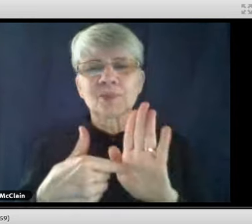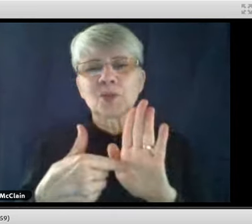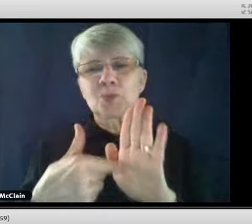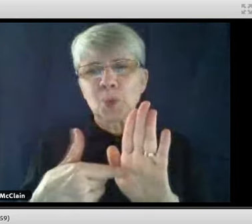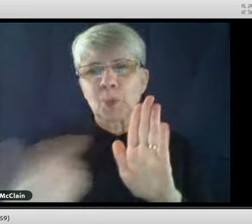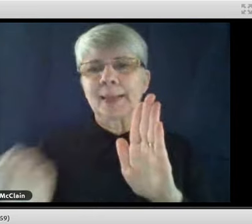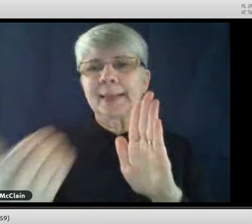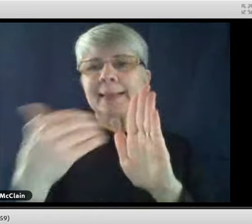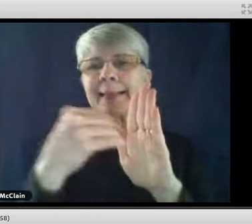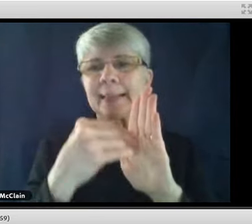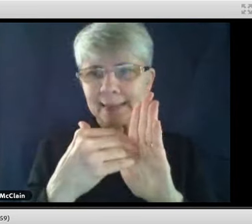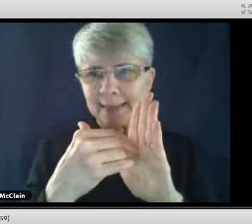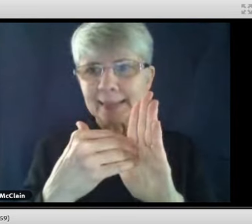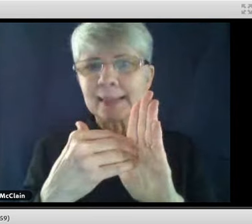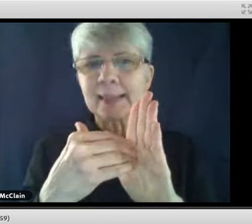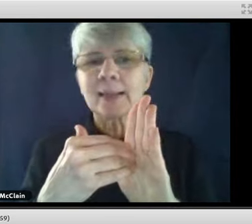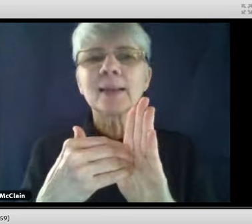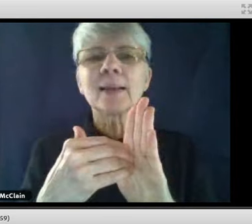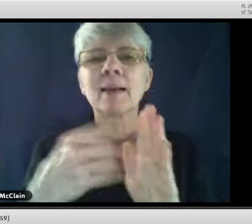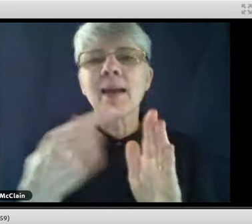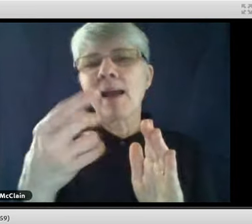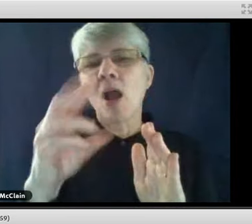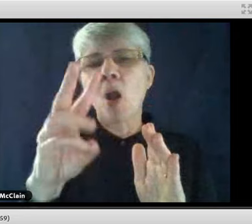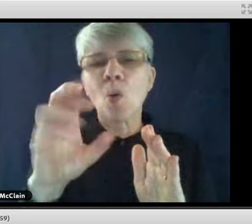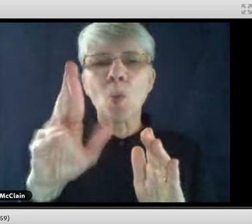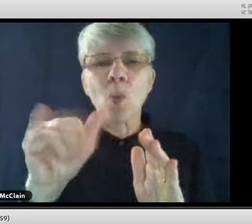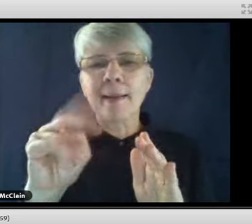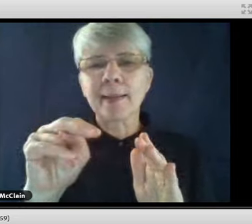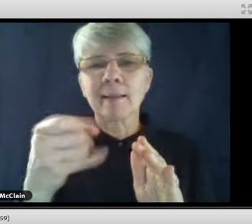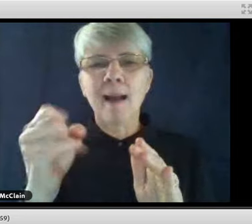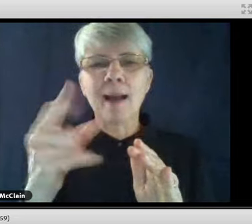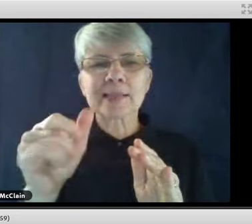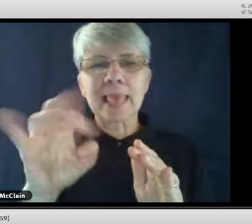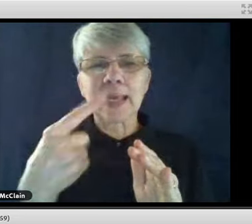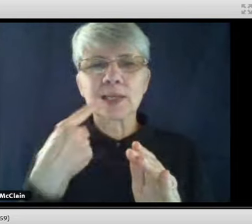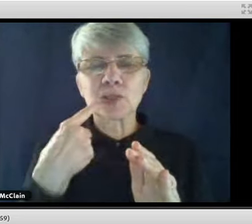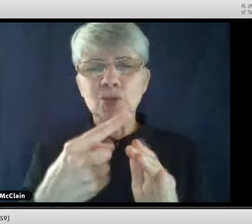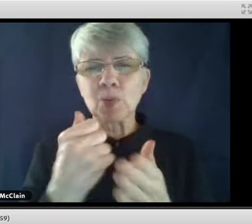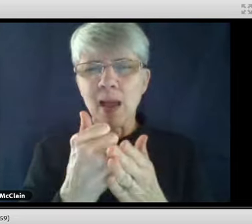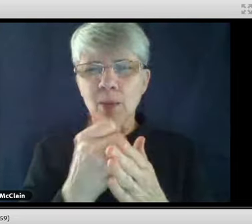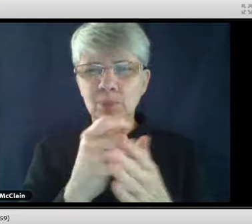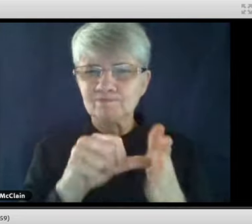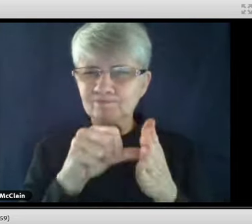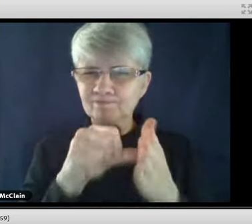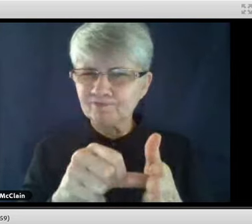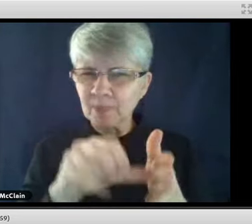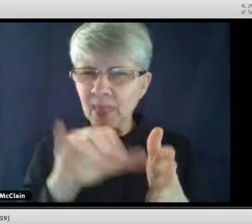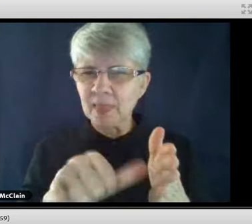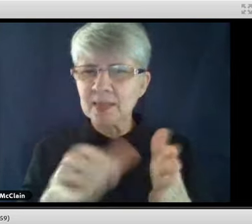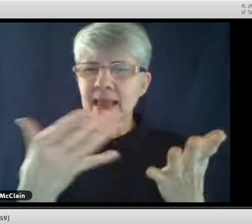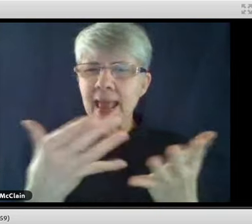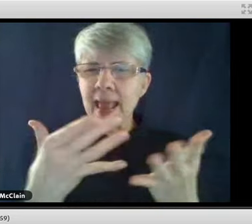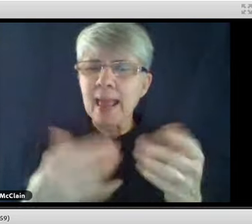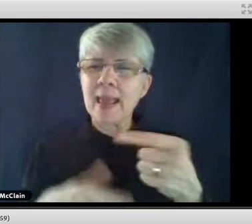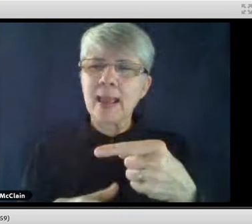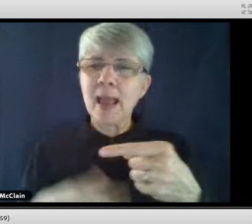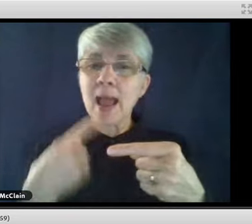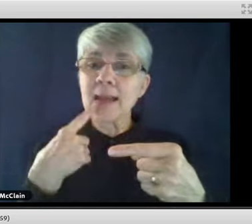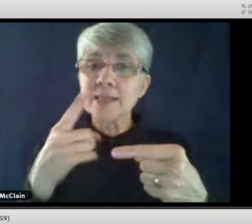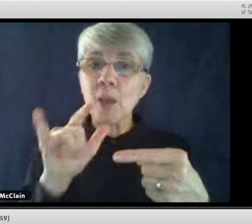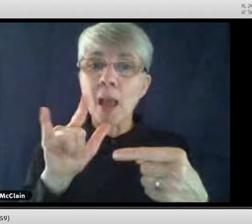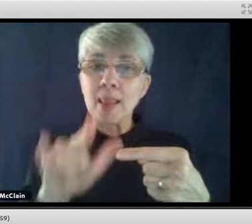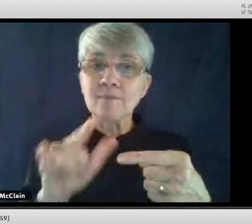again, the Ryan Gosling, to kind of calm us down a little bit and tell us, hey, I tell you I love you